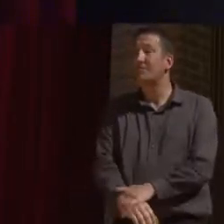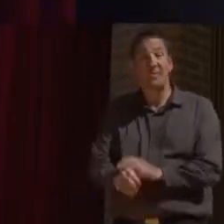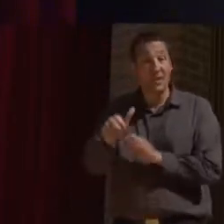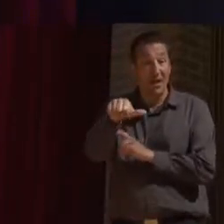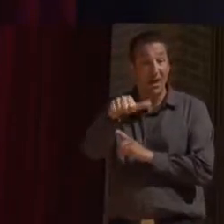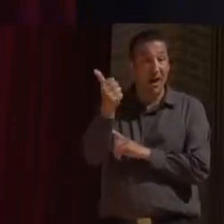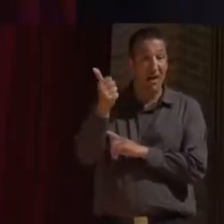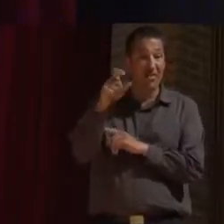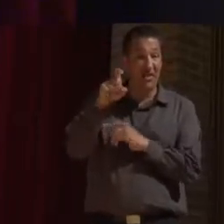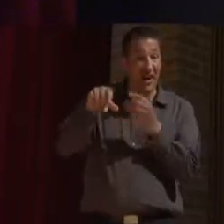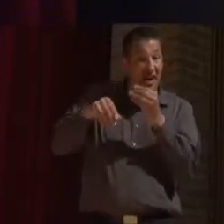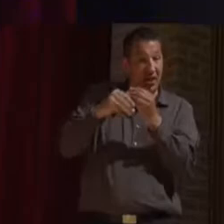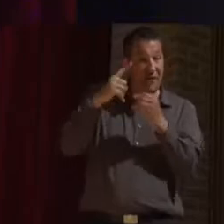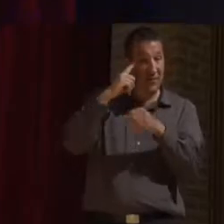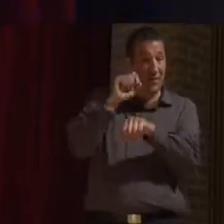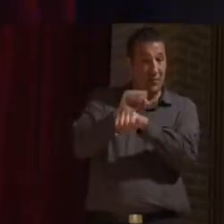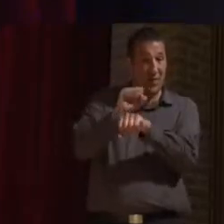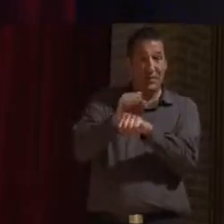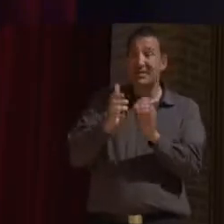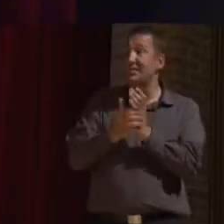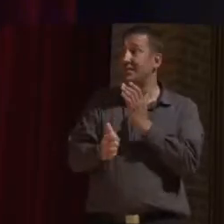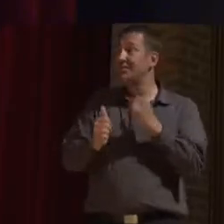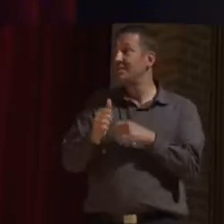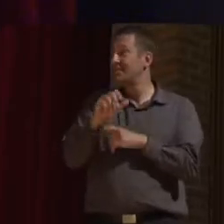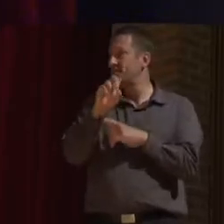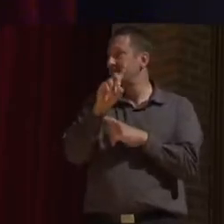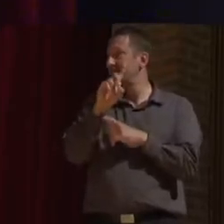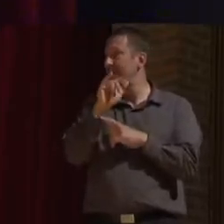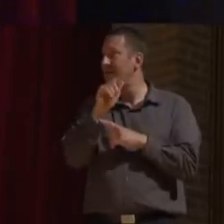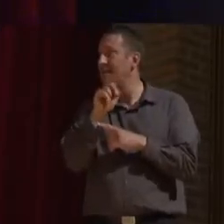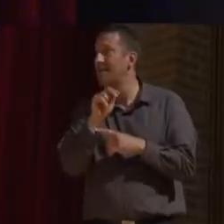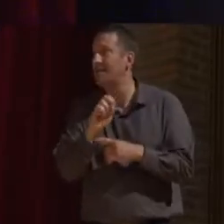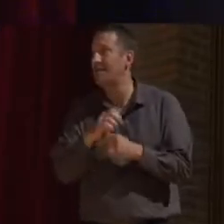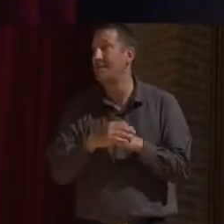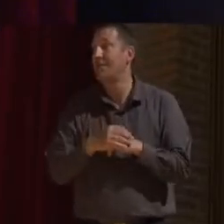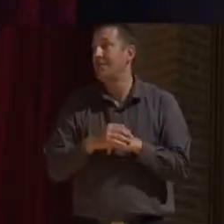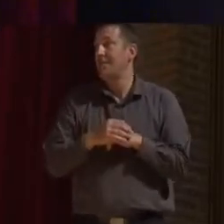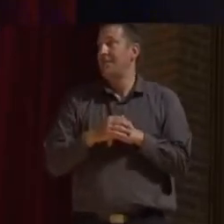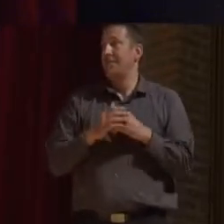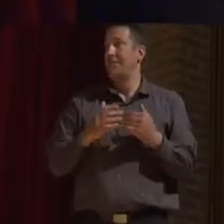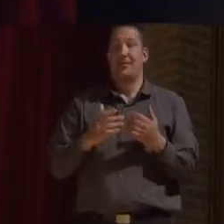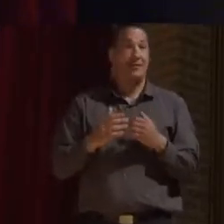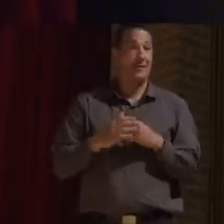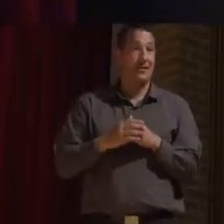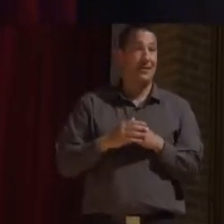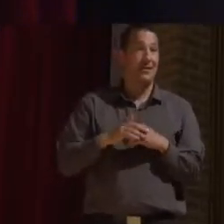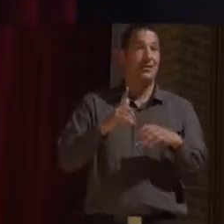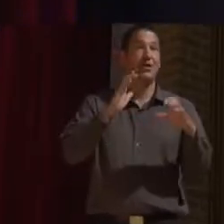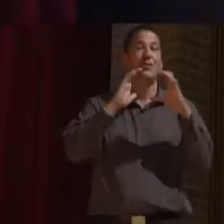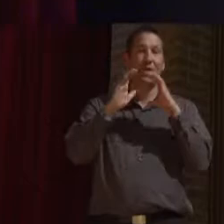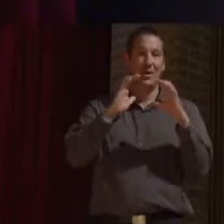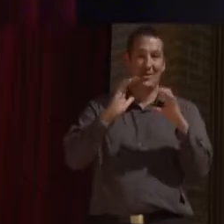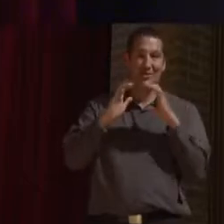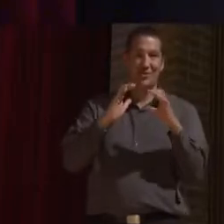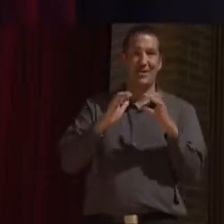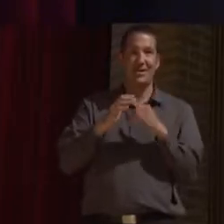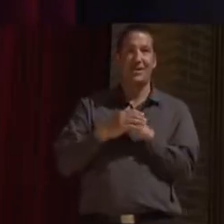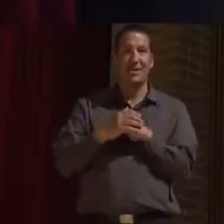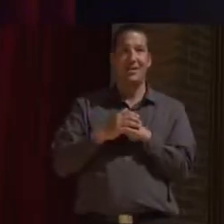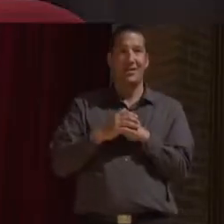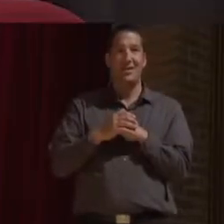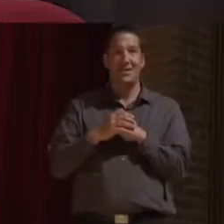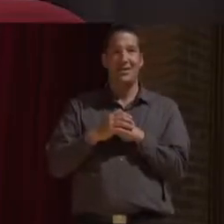Anything else about employment skills? Holly, I would yes, say. Diane. Communication. I know it's very hard for my son sometimes to get